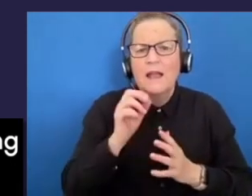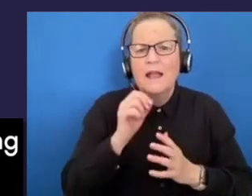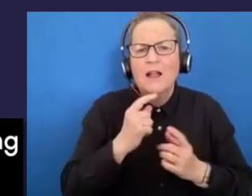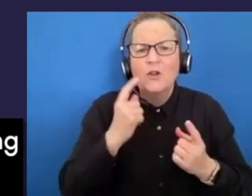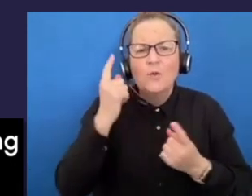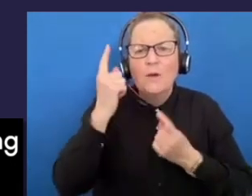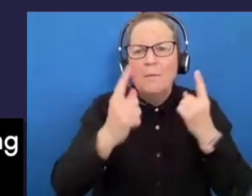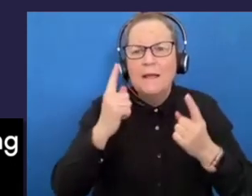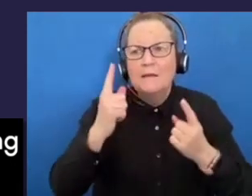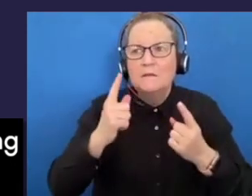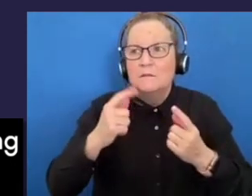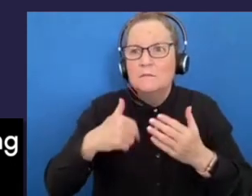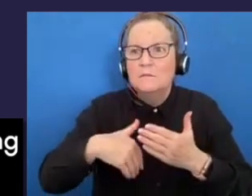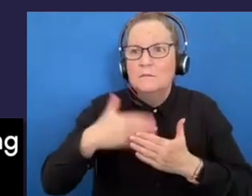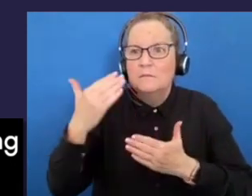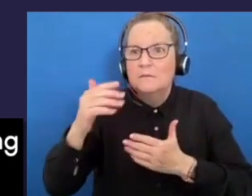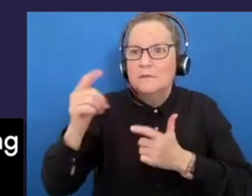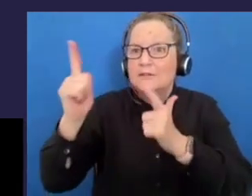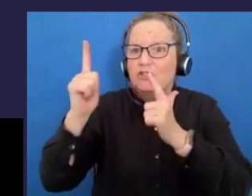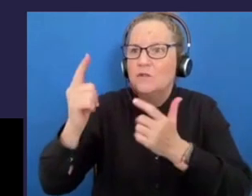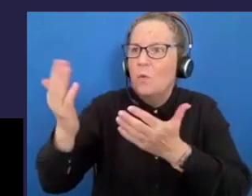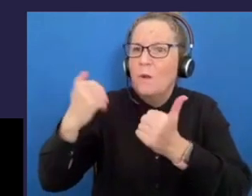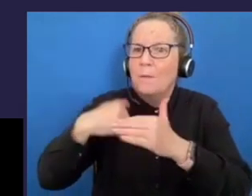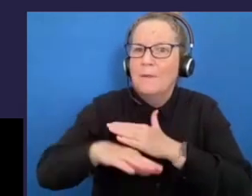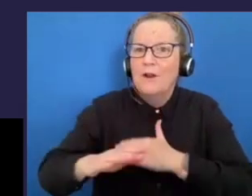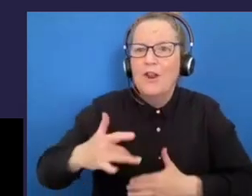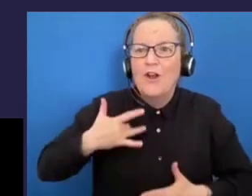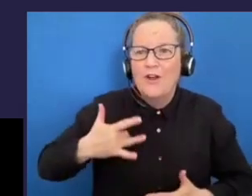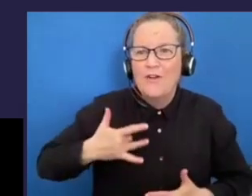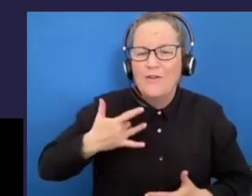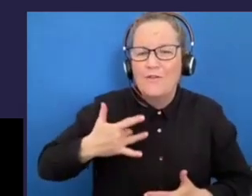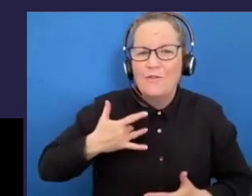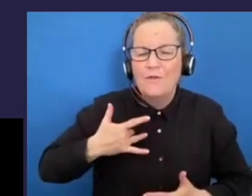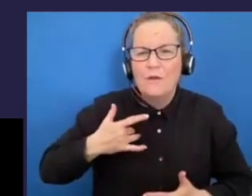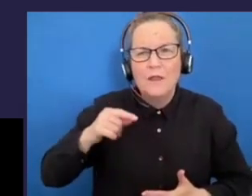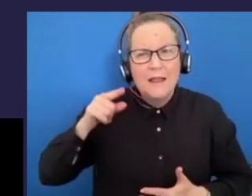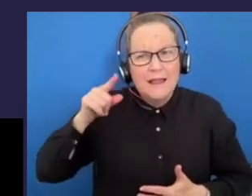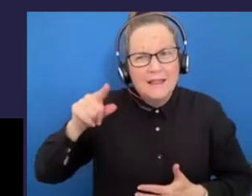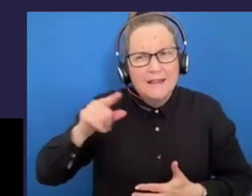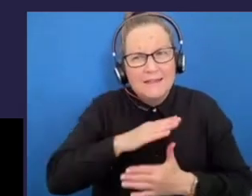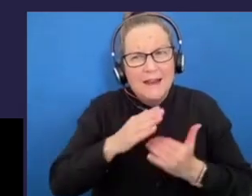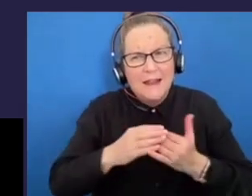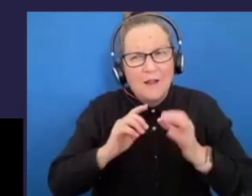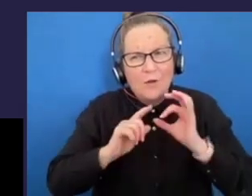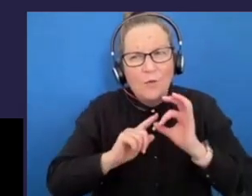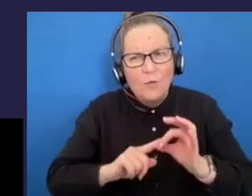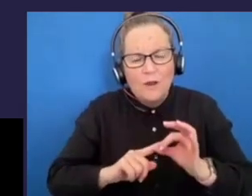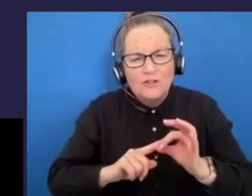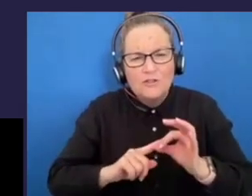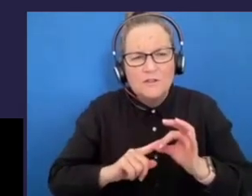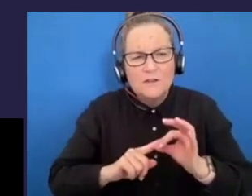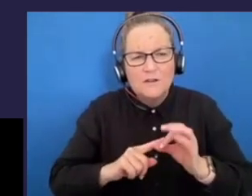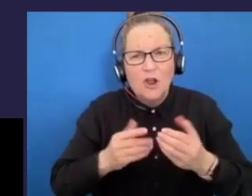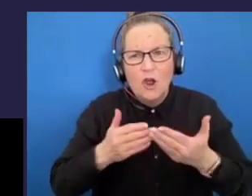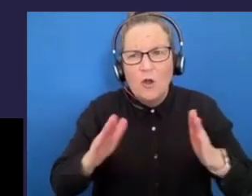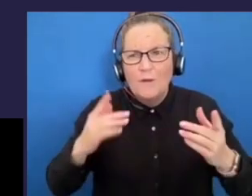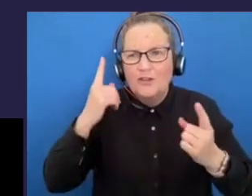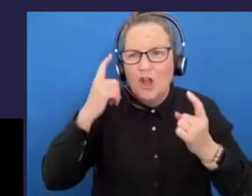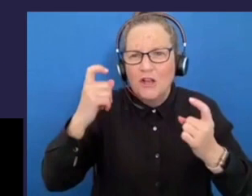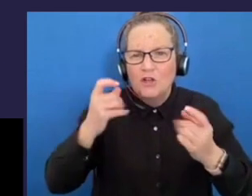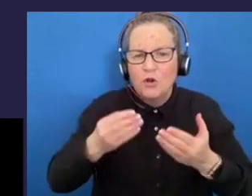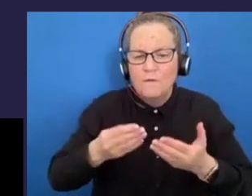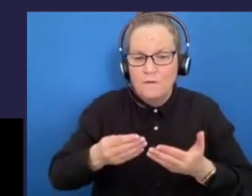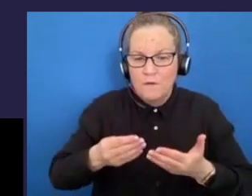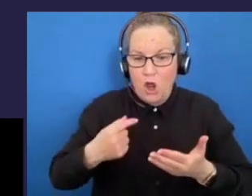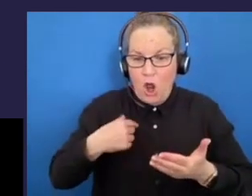into your life? And this is the question that does open up this idea of reciprocity and this idea that we all